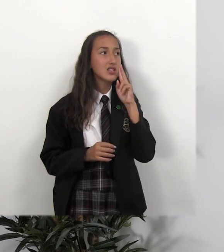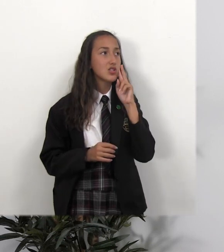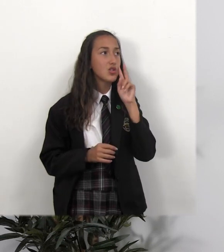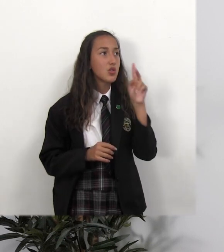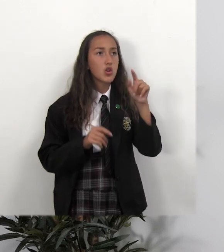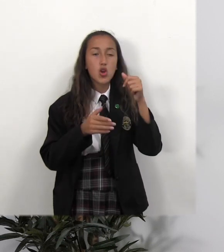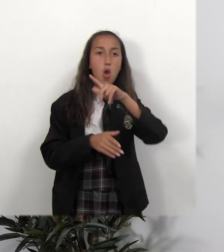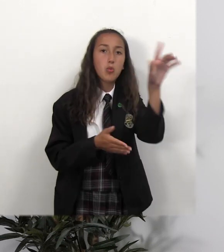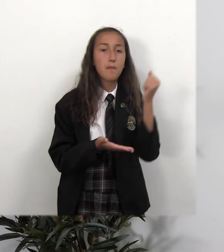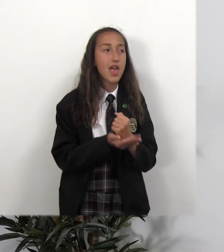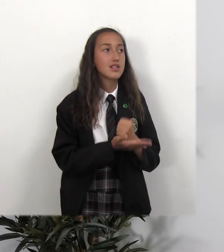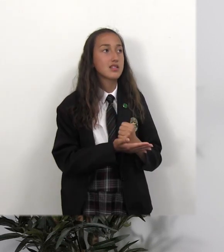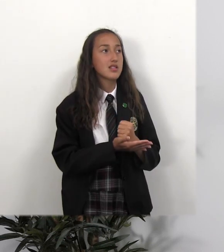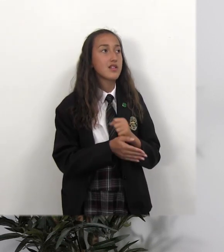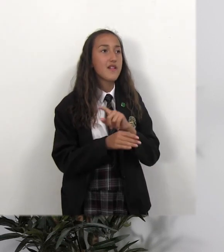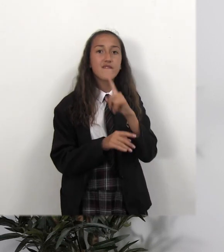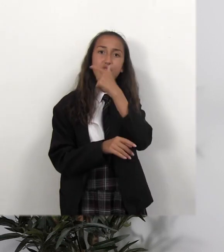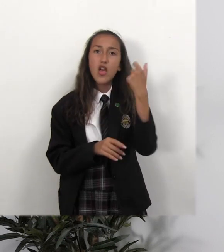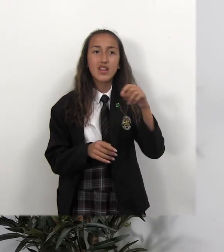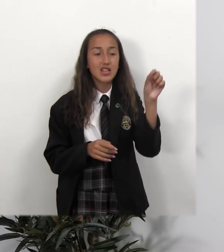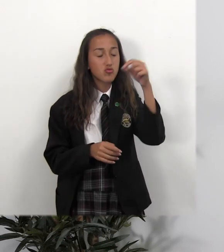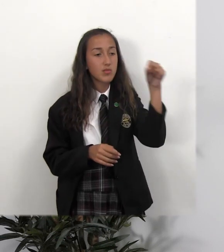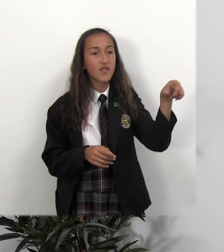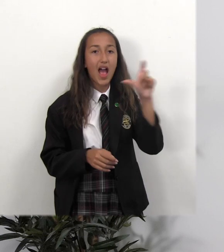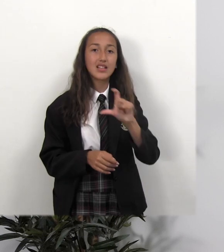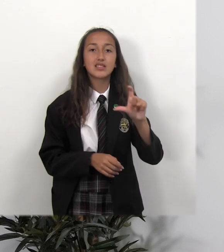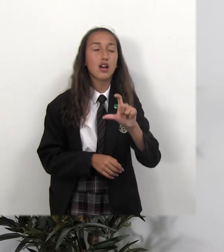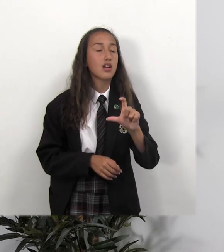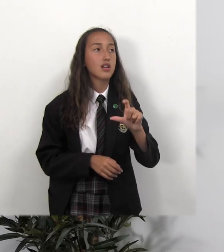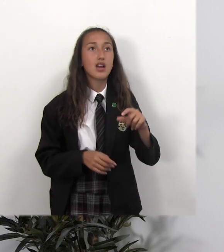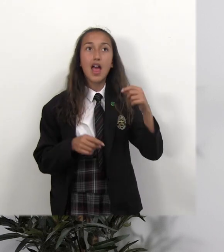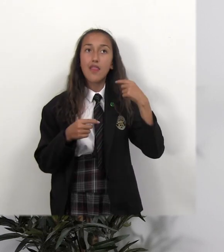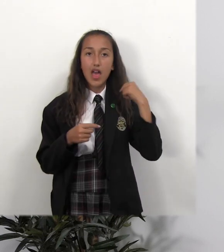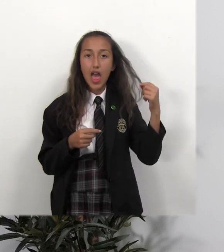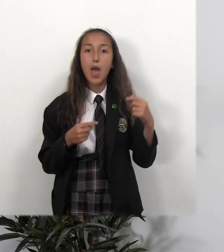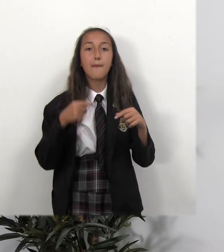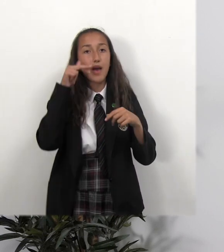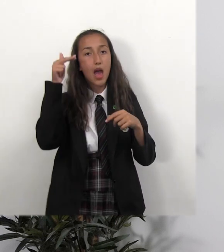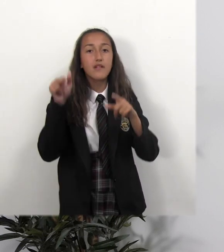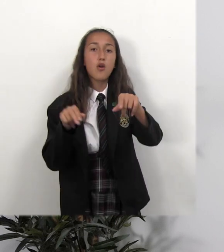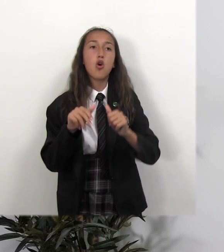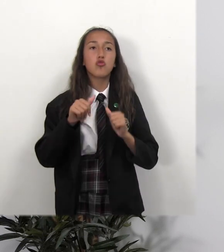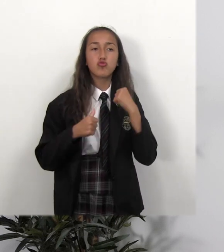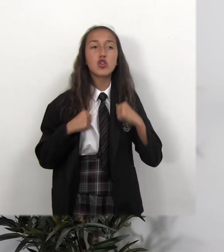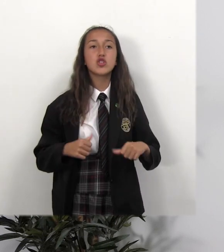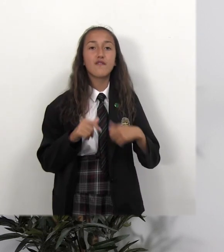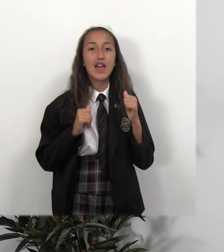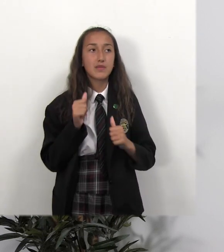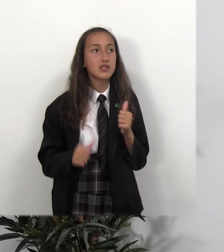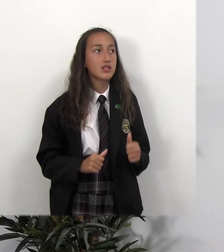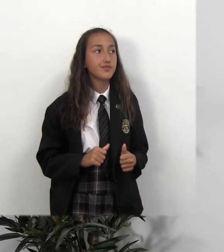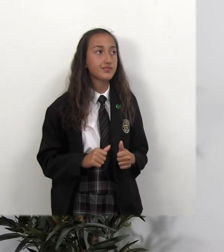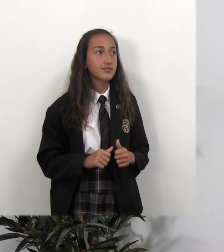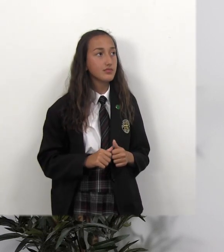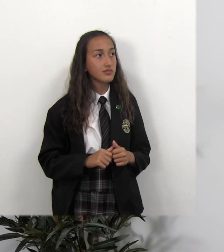our global banks, find the next treatment for cancer, do the hair and makeup for the rich and famous. and someone has